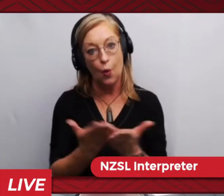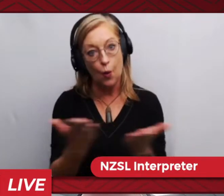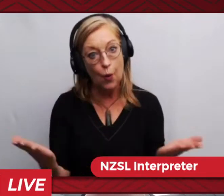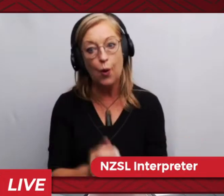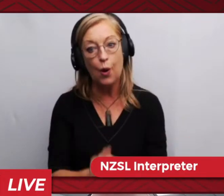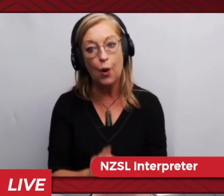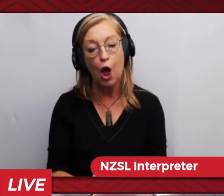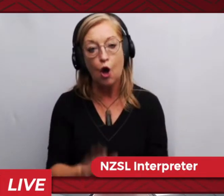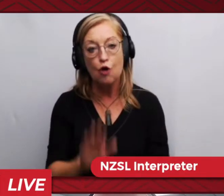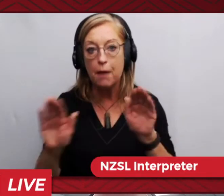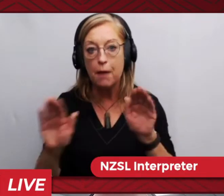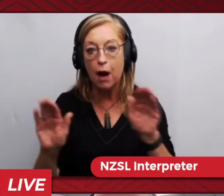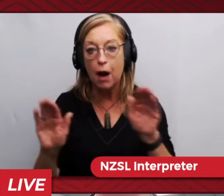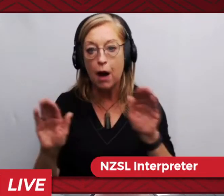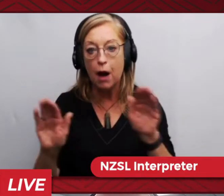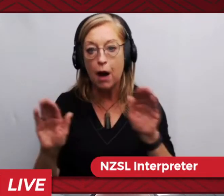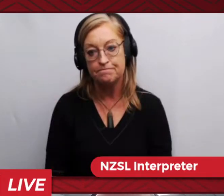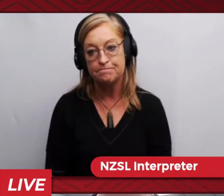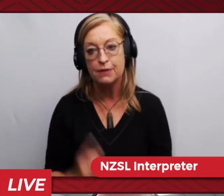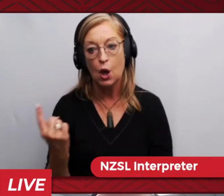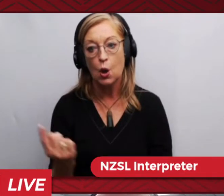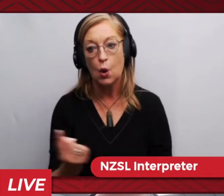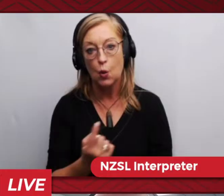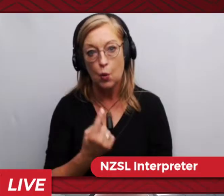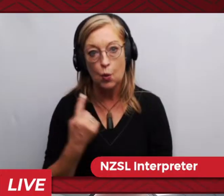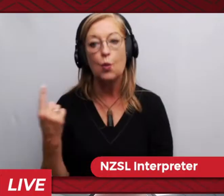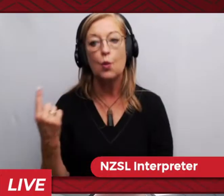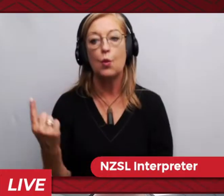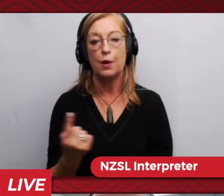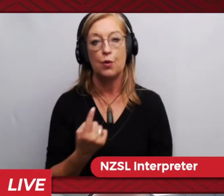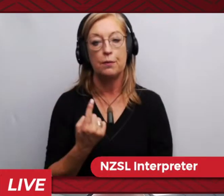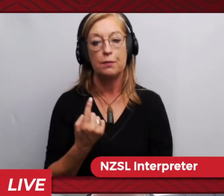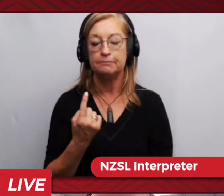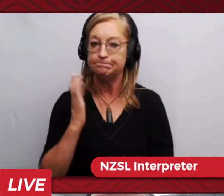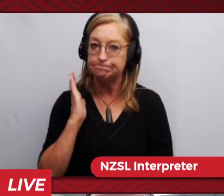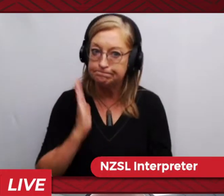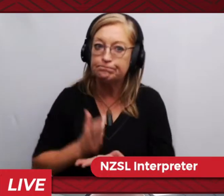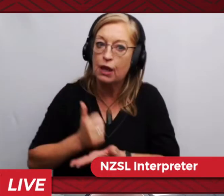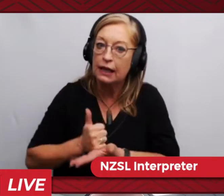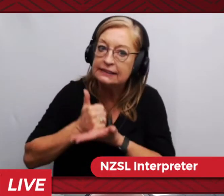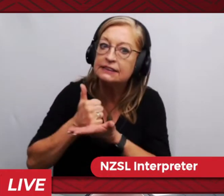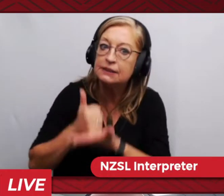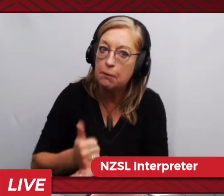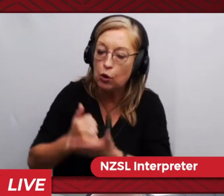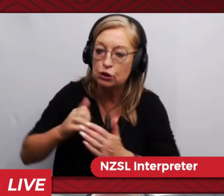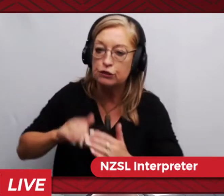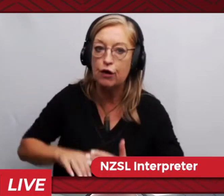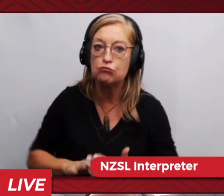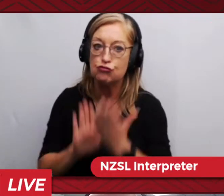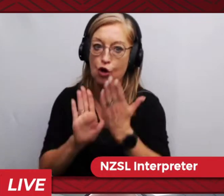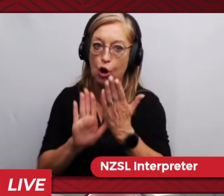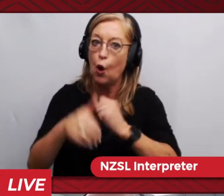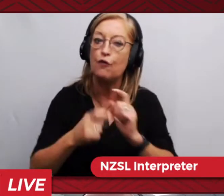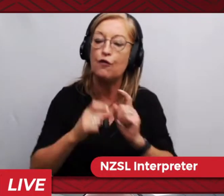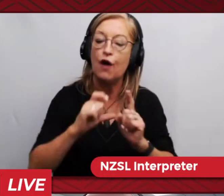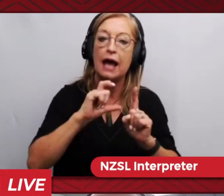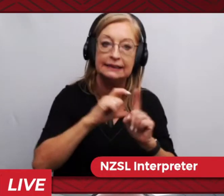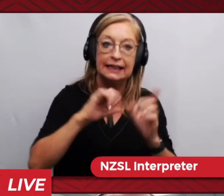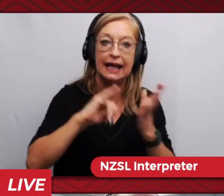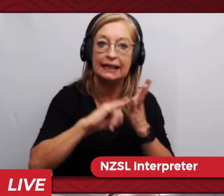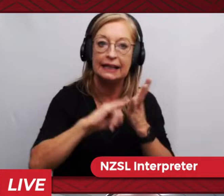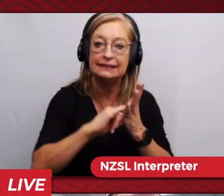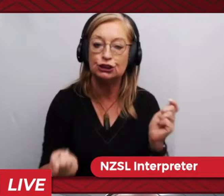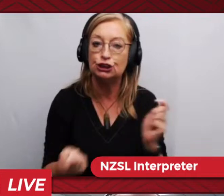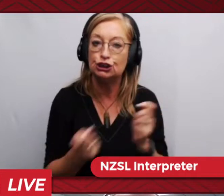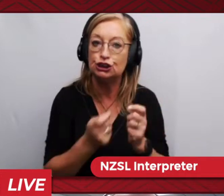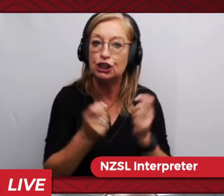reminder, we are going to take as supportive an approach as possible with these DSS changes. So if you're confused, it's fine.